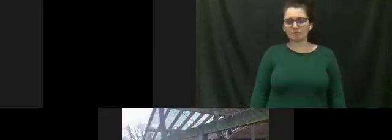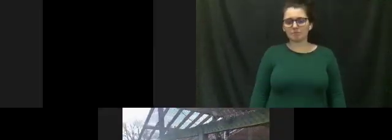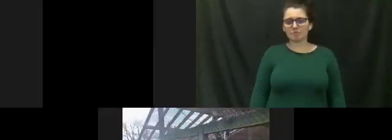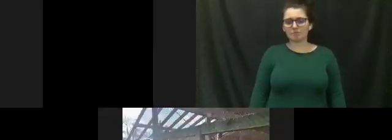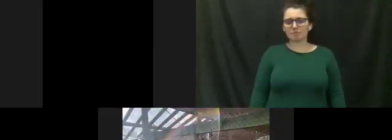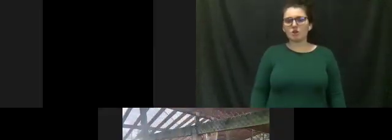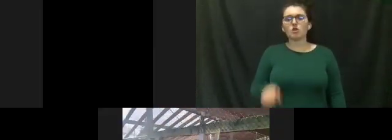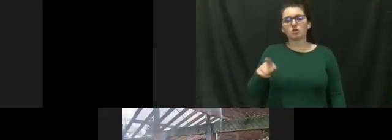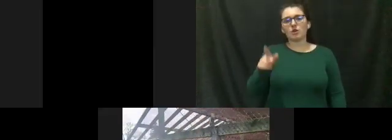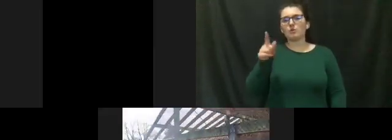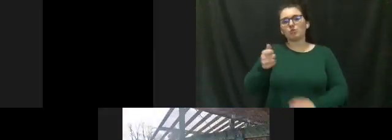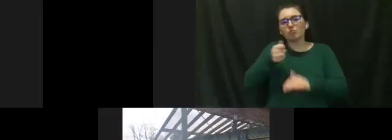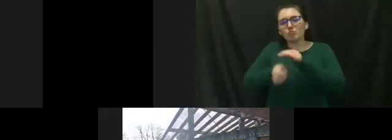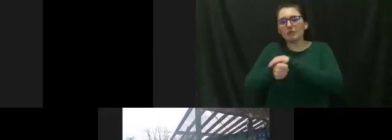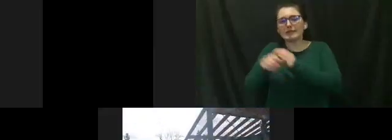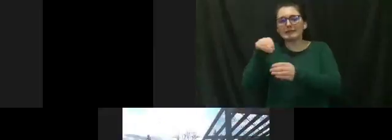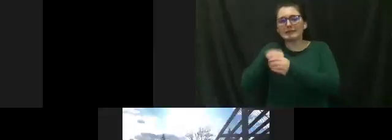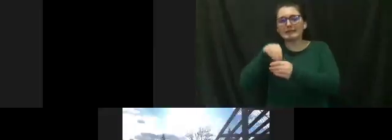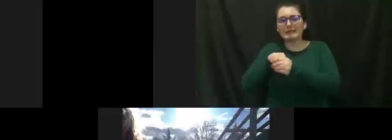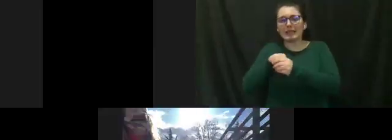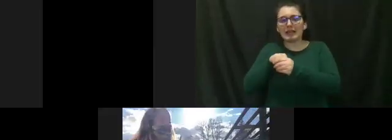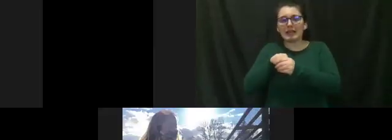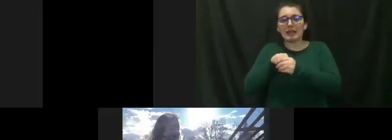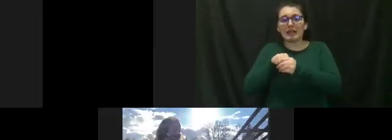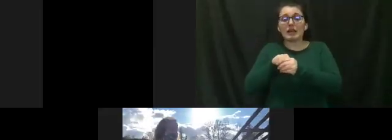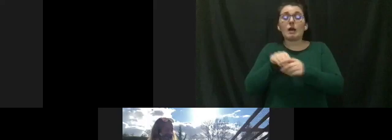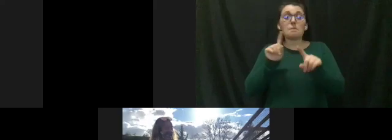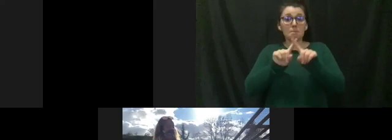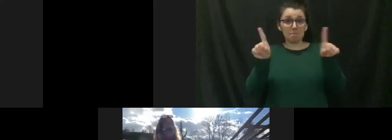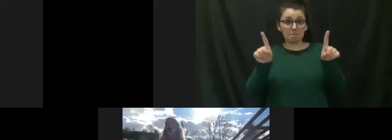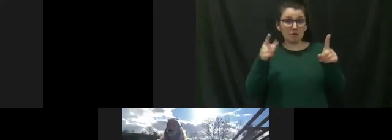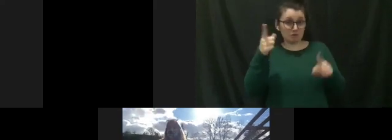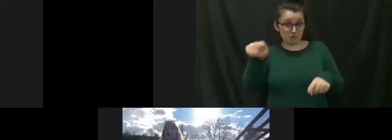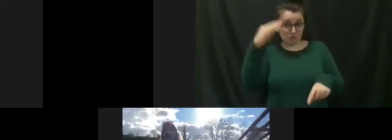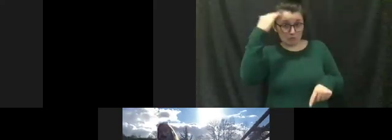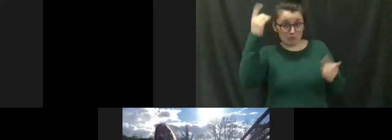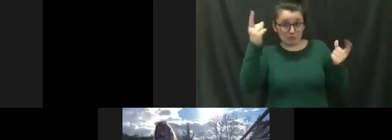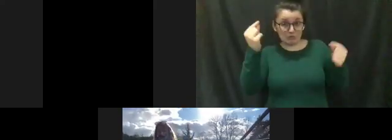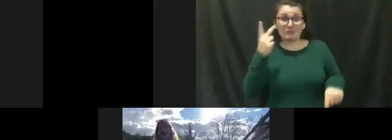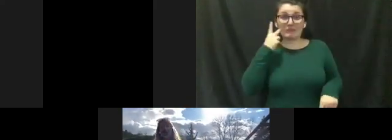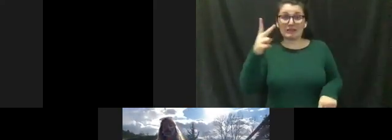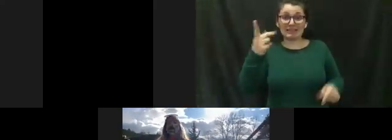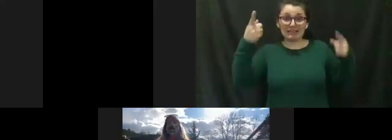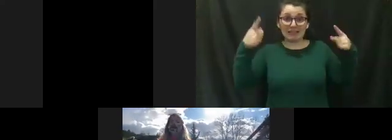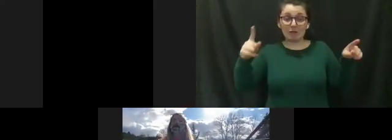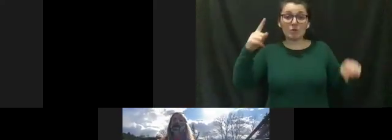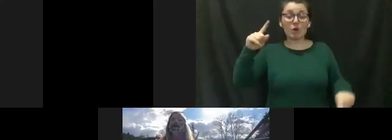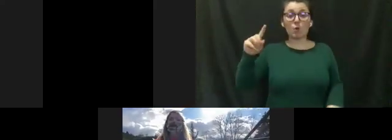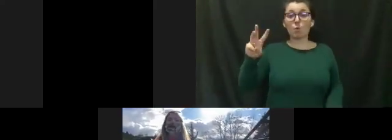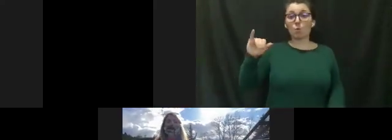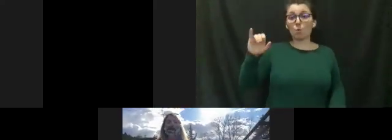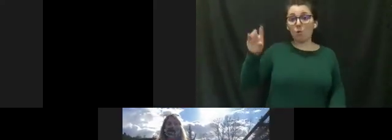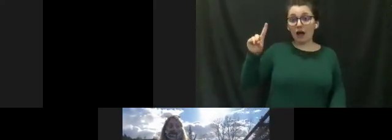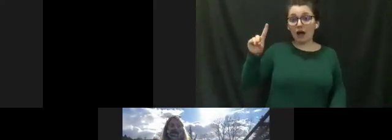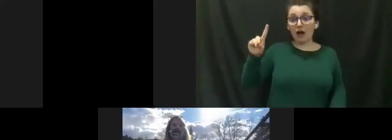actually just went inside, but I don't know if you guys know what to do if ever you see a cougar in the wild. And what you basically want to do is